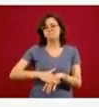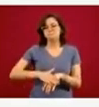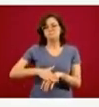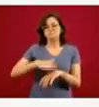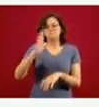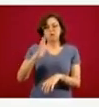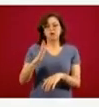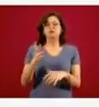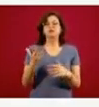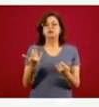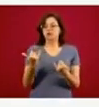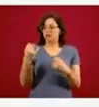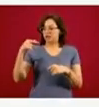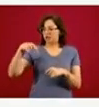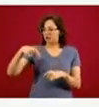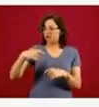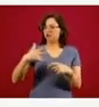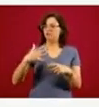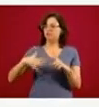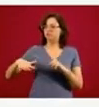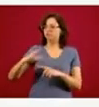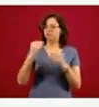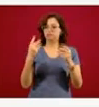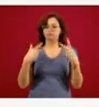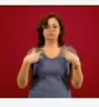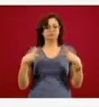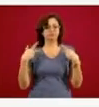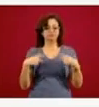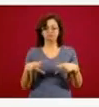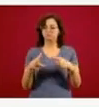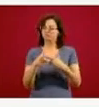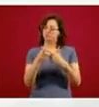And we can see how Mexico City